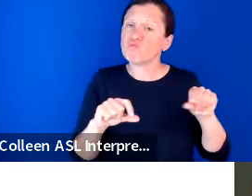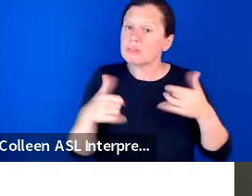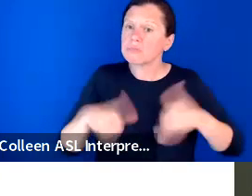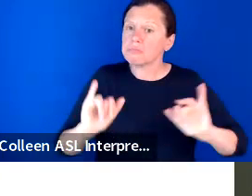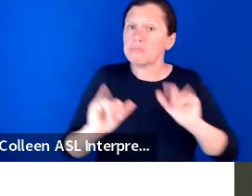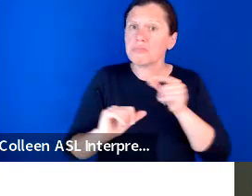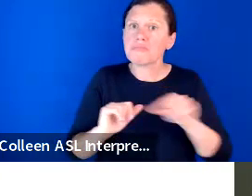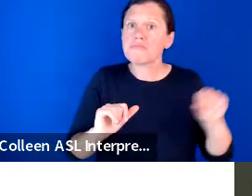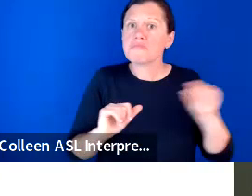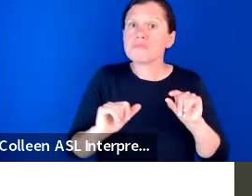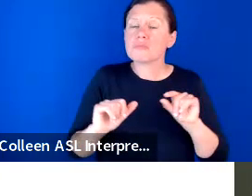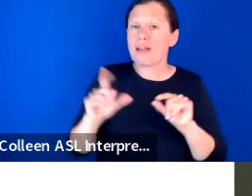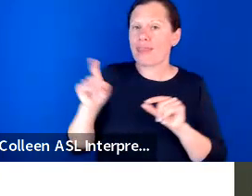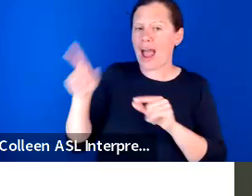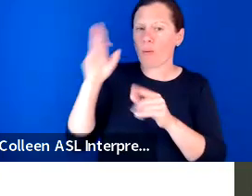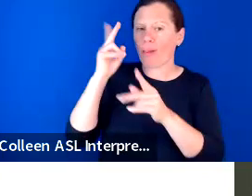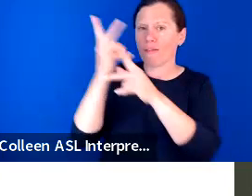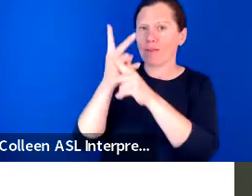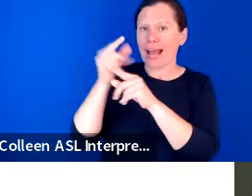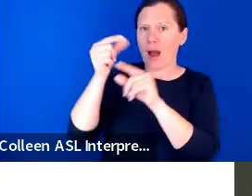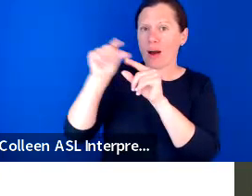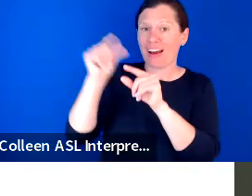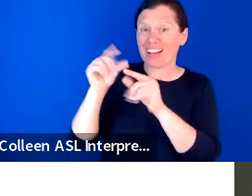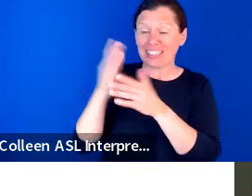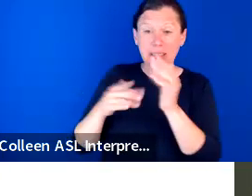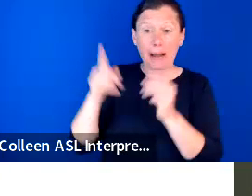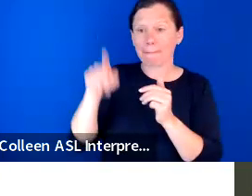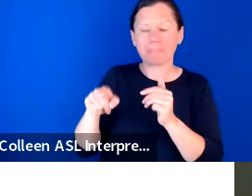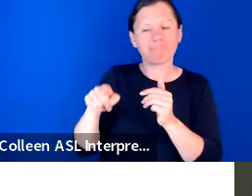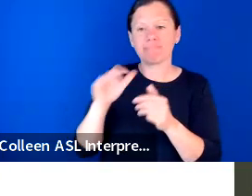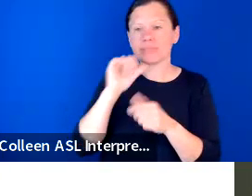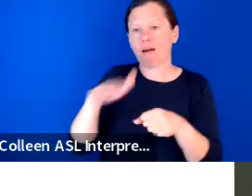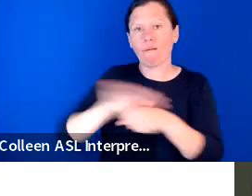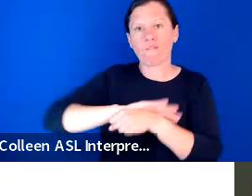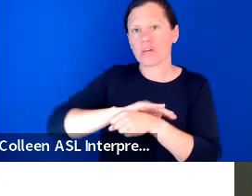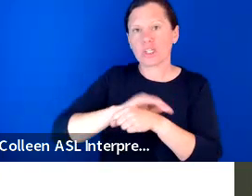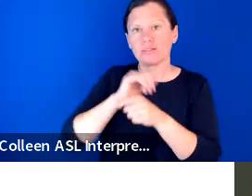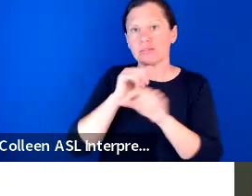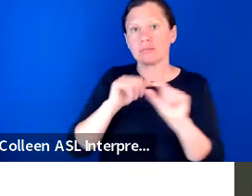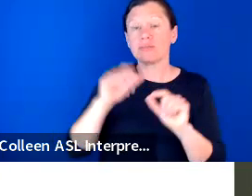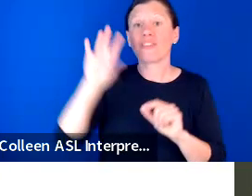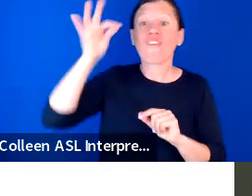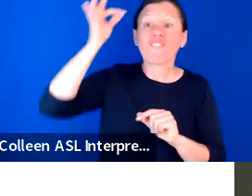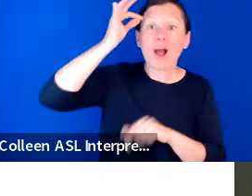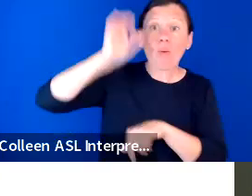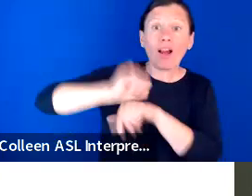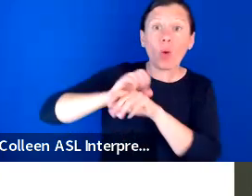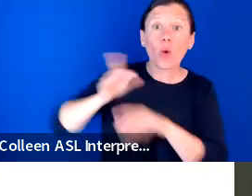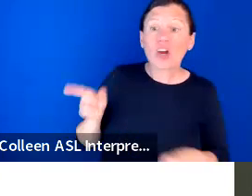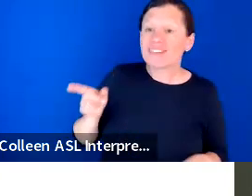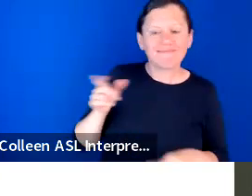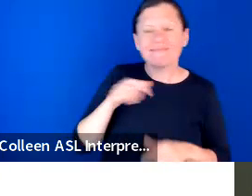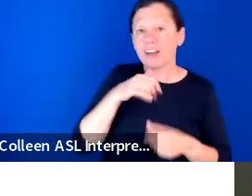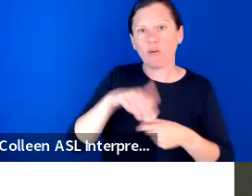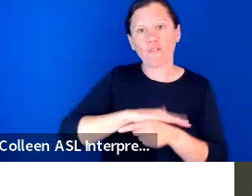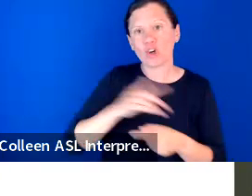exceptions. So some workers that are not automatically included are federal employees, employees of